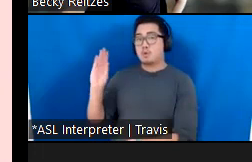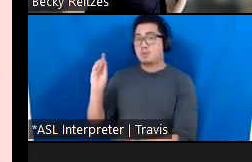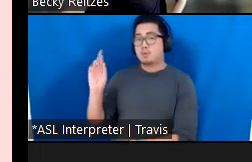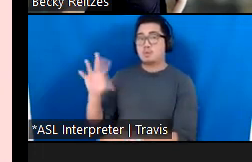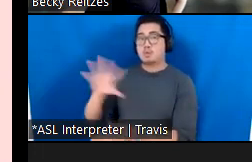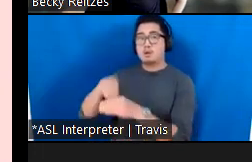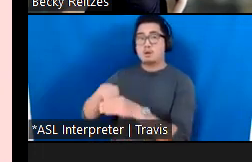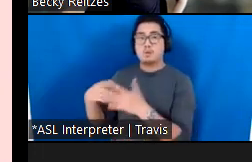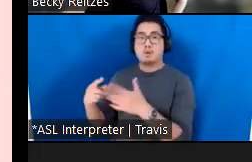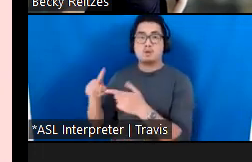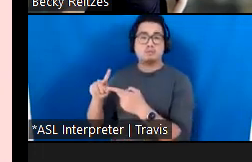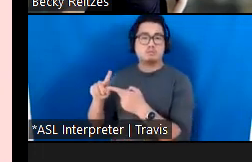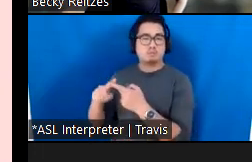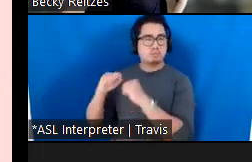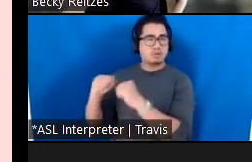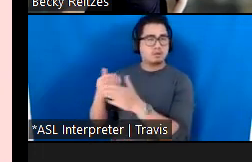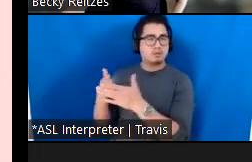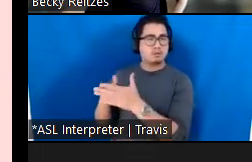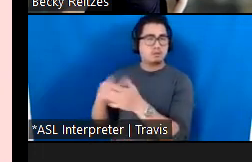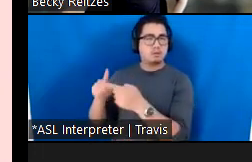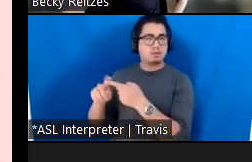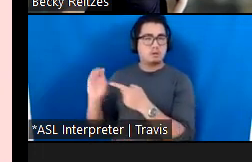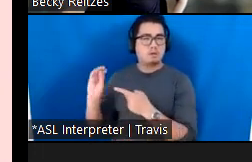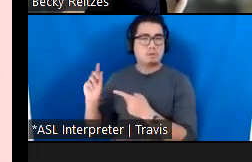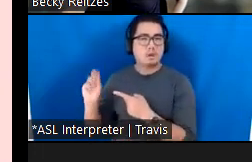exciting because